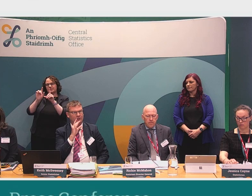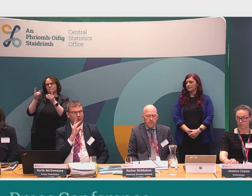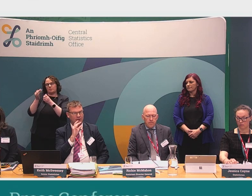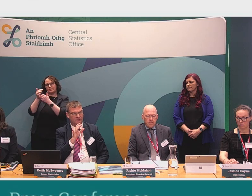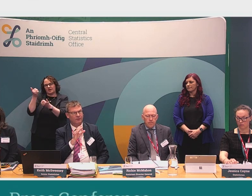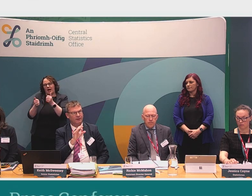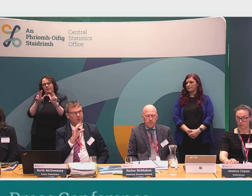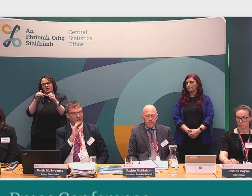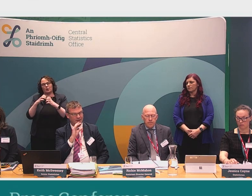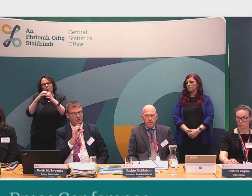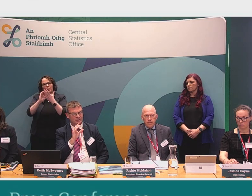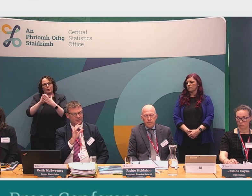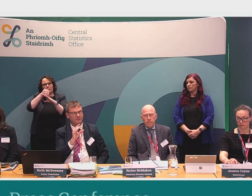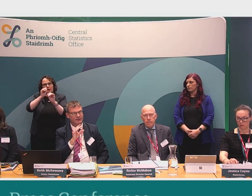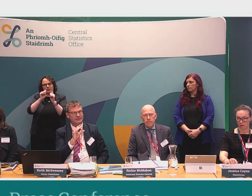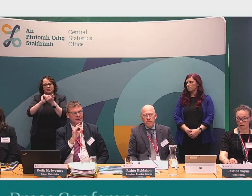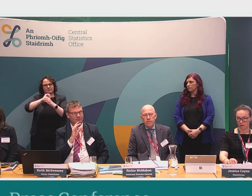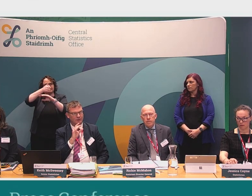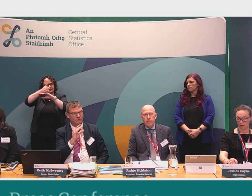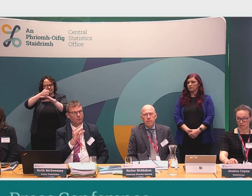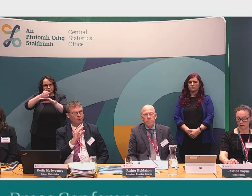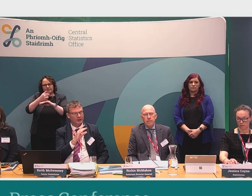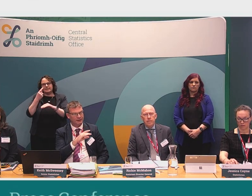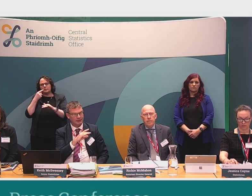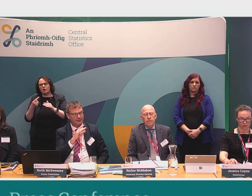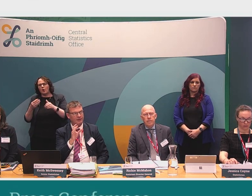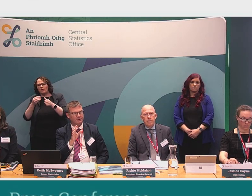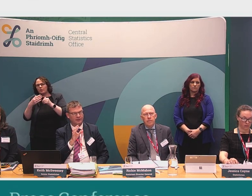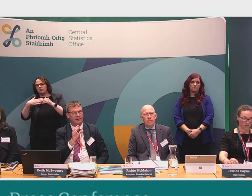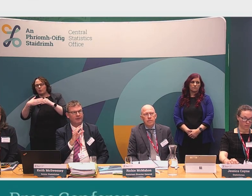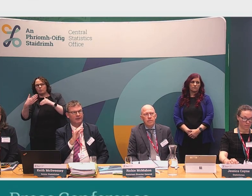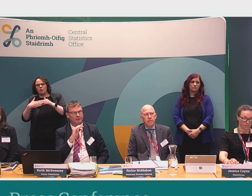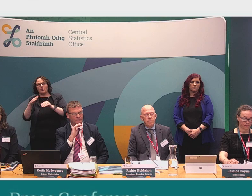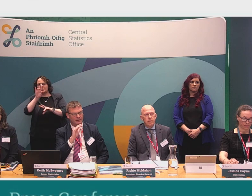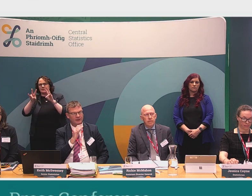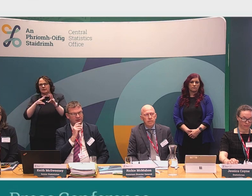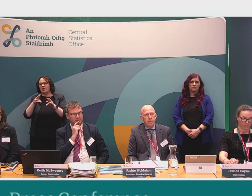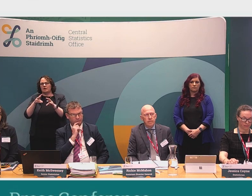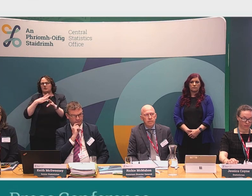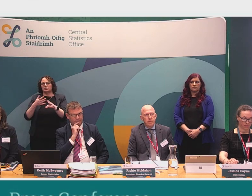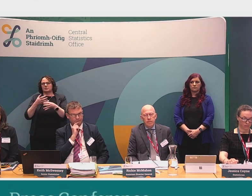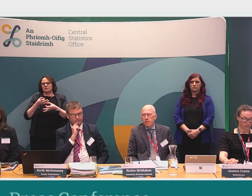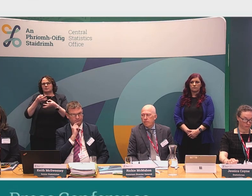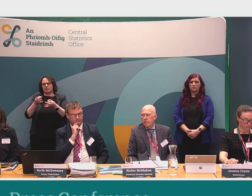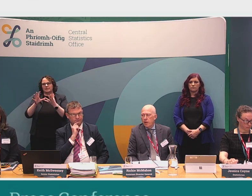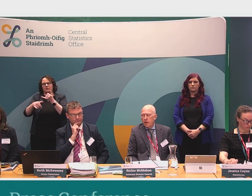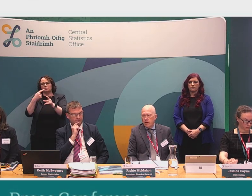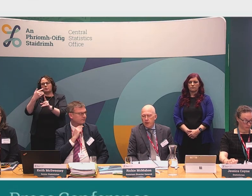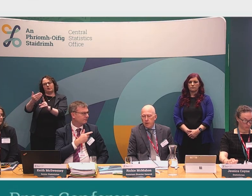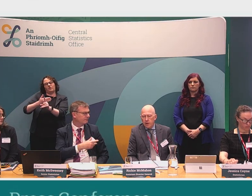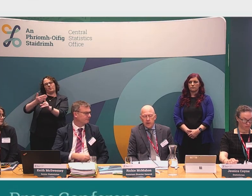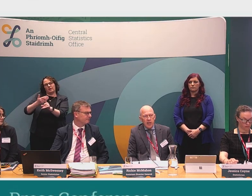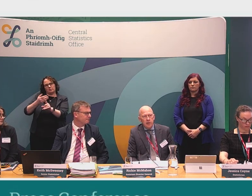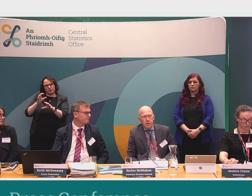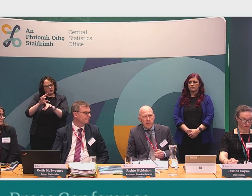to identify what additional surveys can be done within that kind of 10-year gap to meet needs here. And I think on